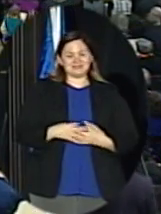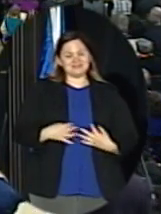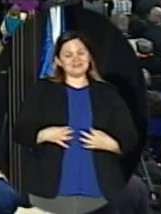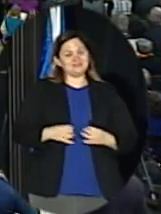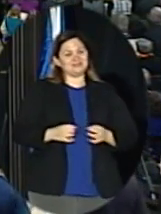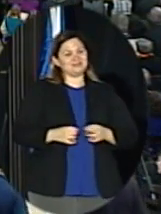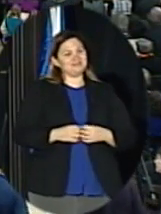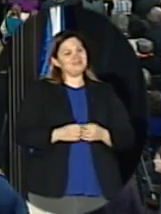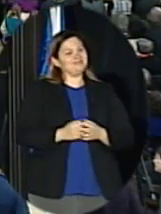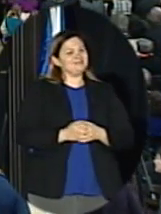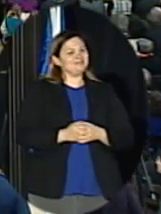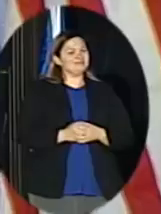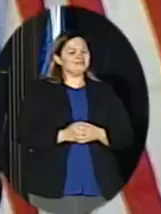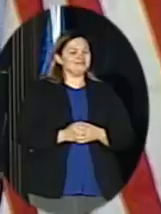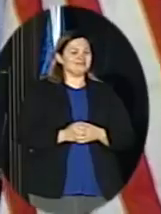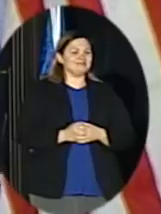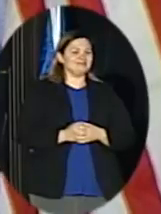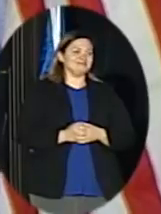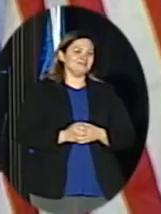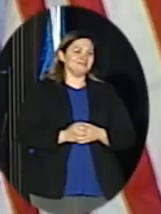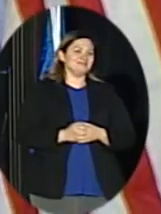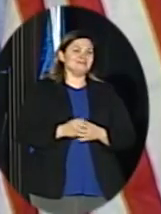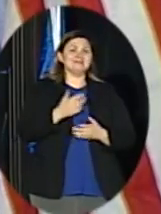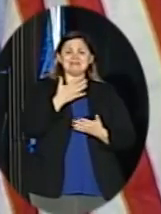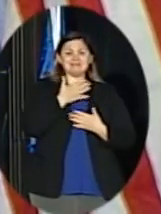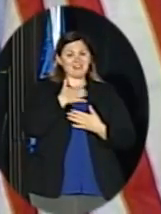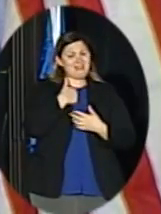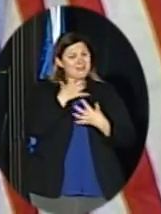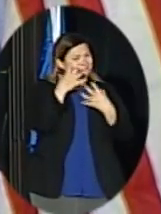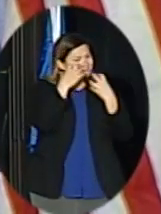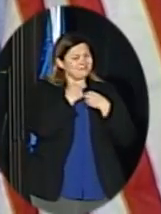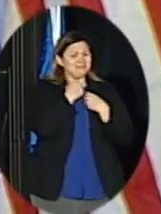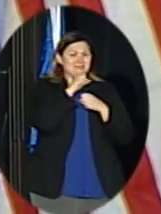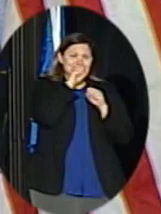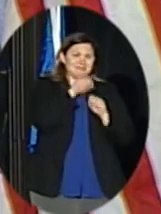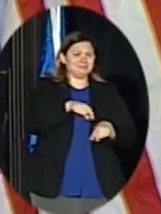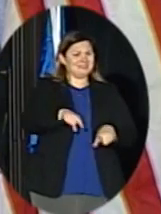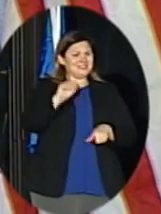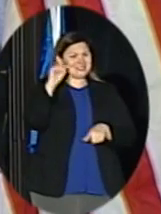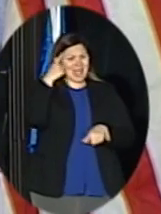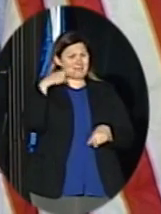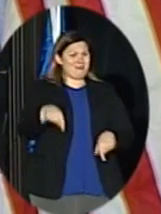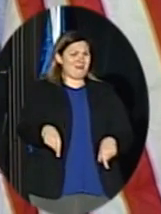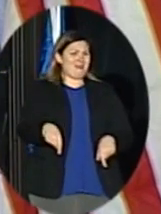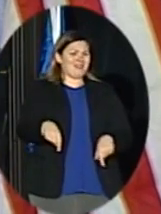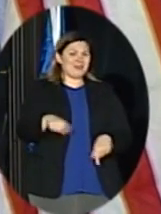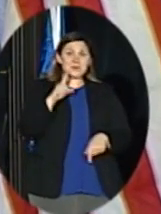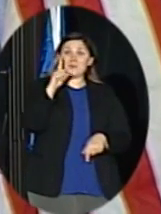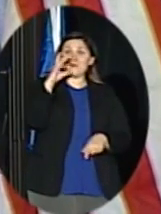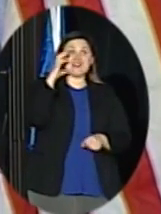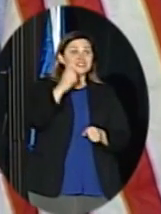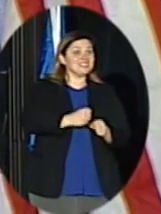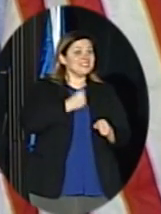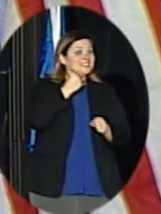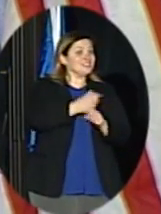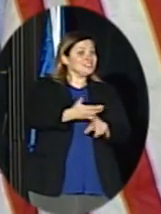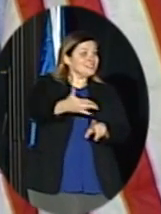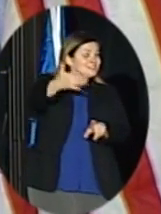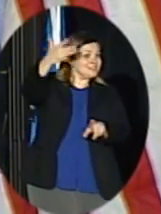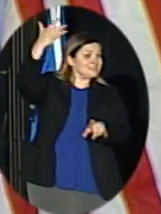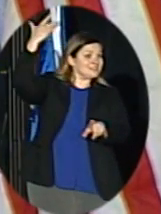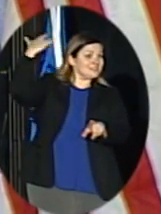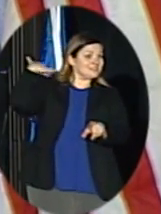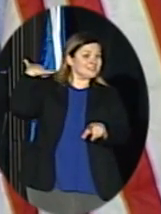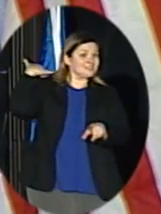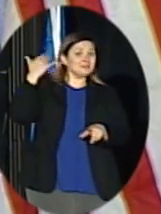My love for St. Paul goes back 100 years to when my great-grandparents fled here from